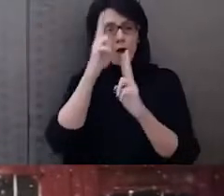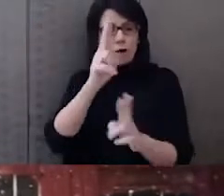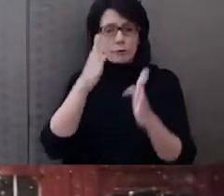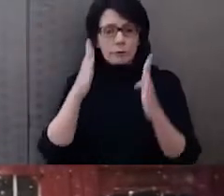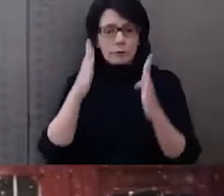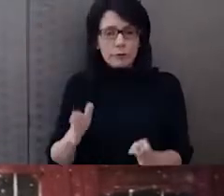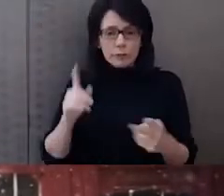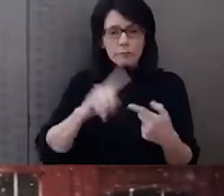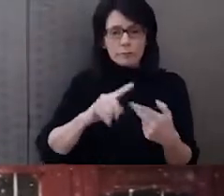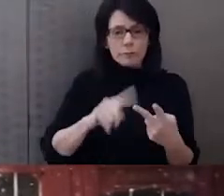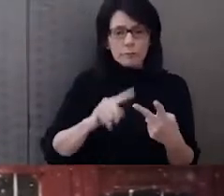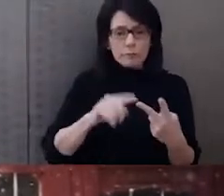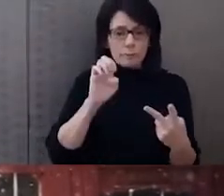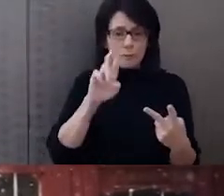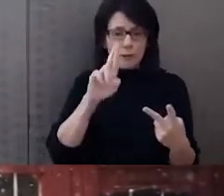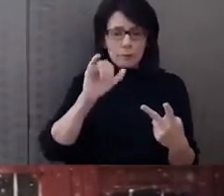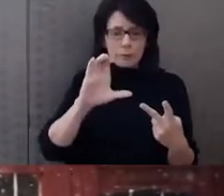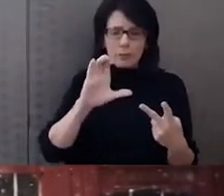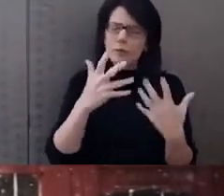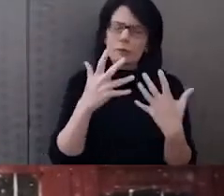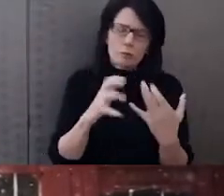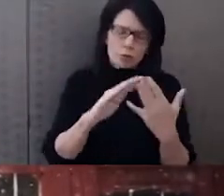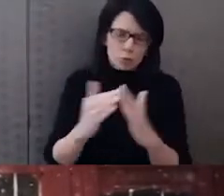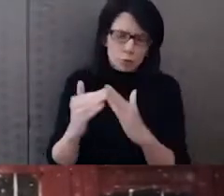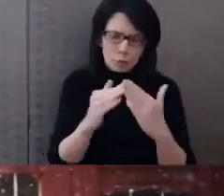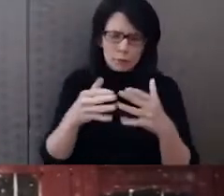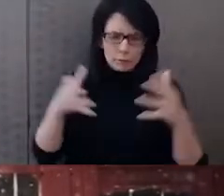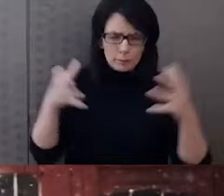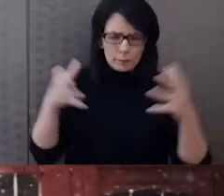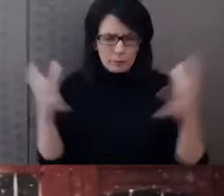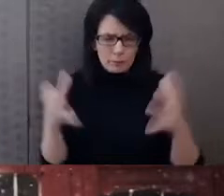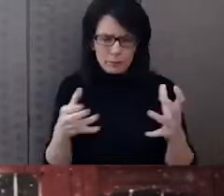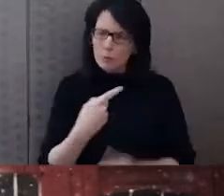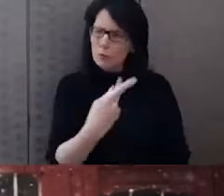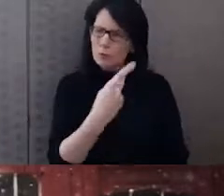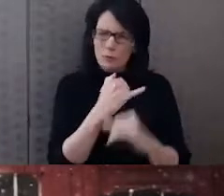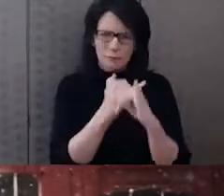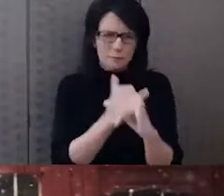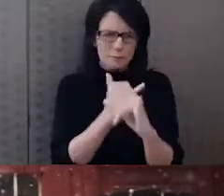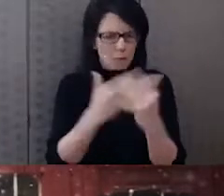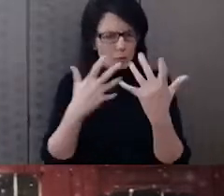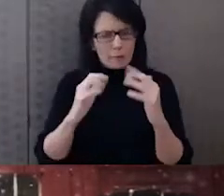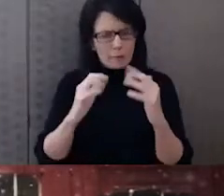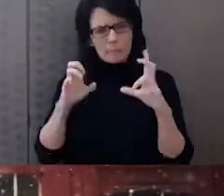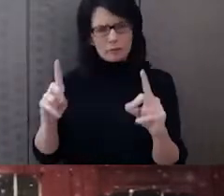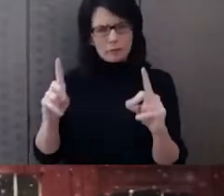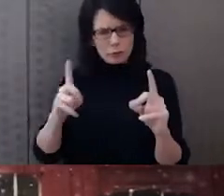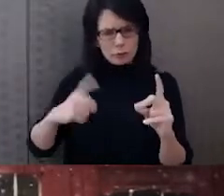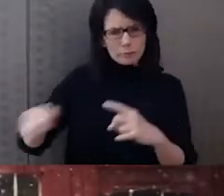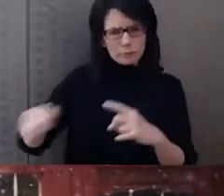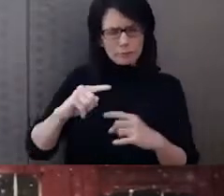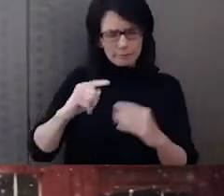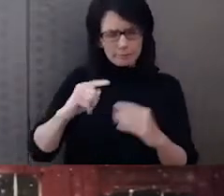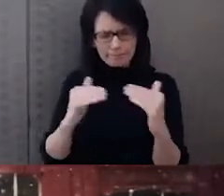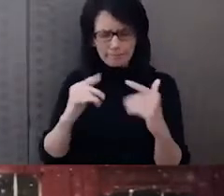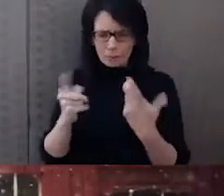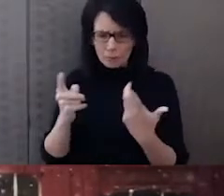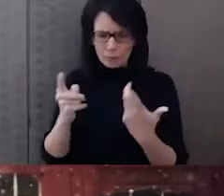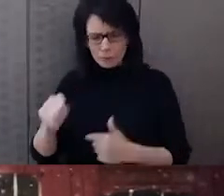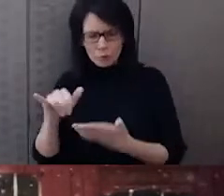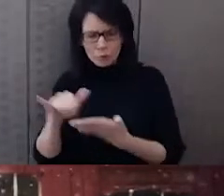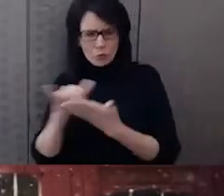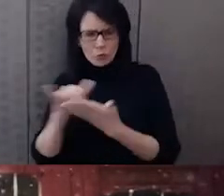And I know that well from our shared commitment to educational equity for New York City's most underprivileged students.